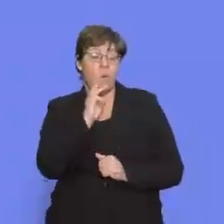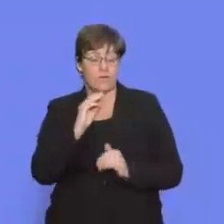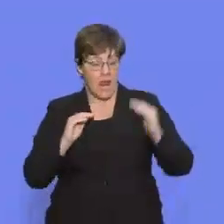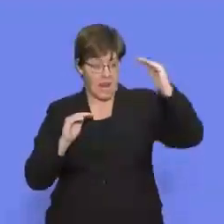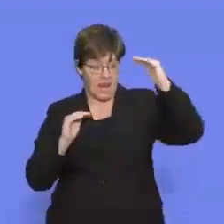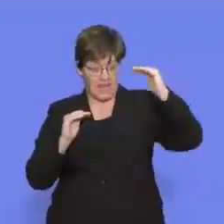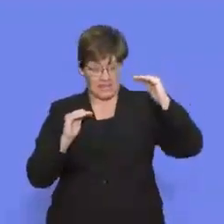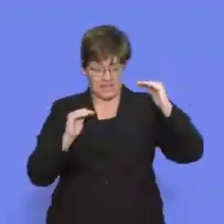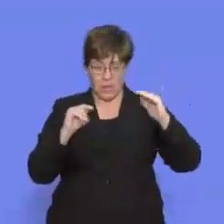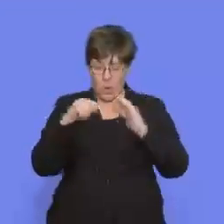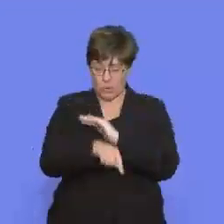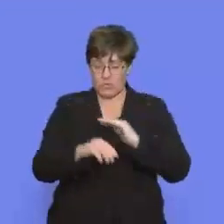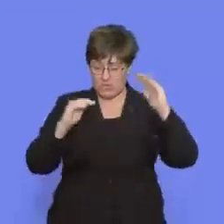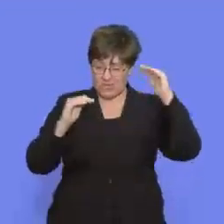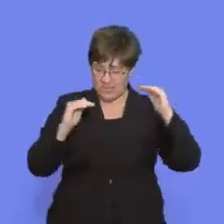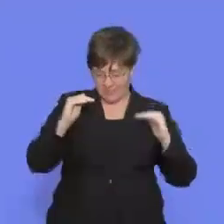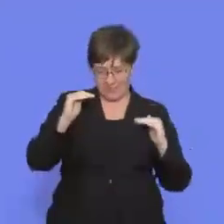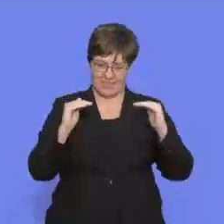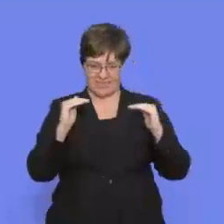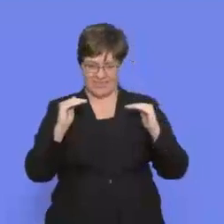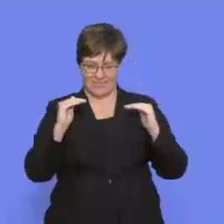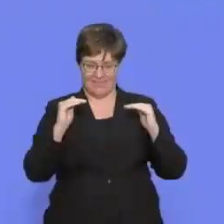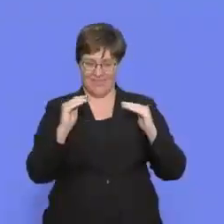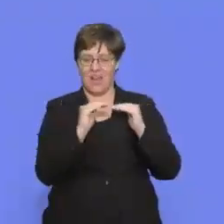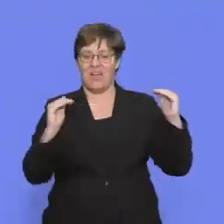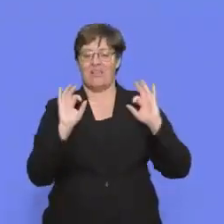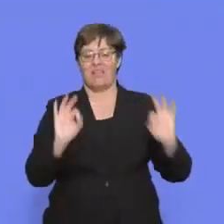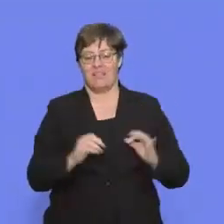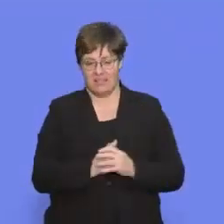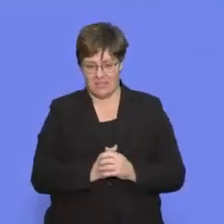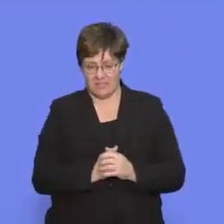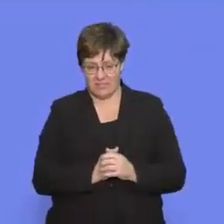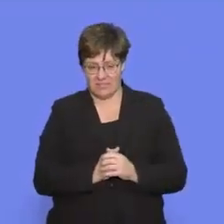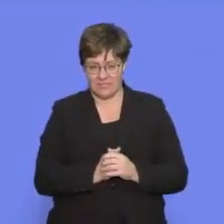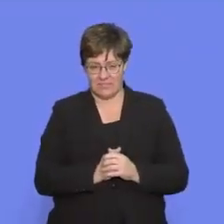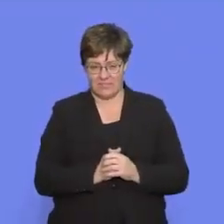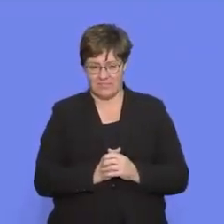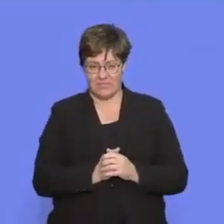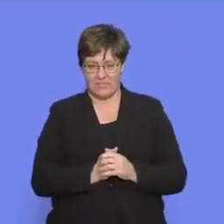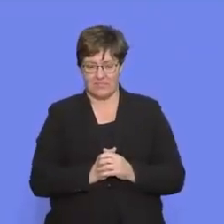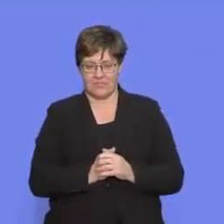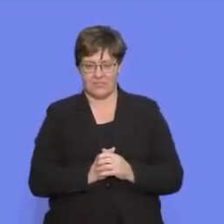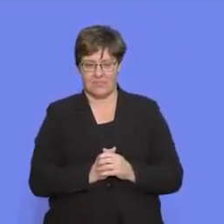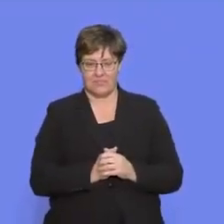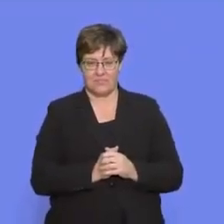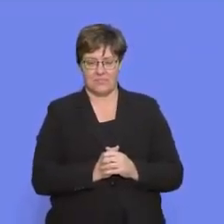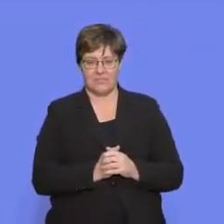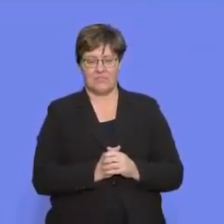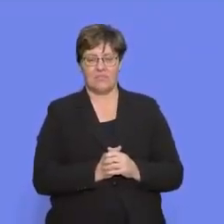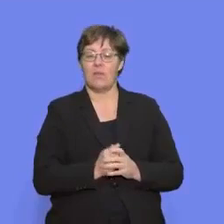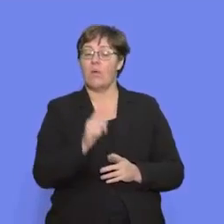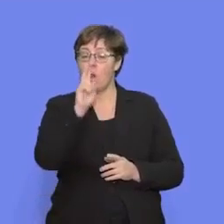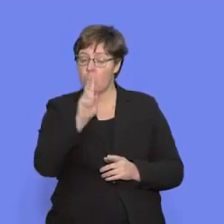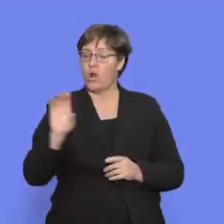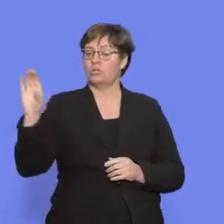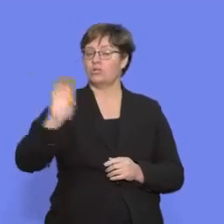of water goes back to normal. Then we're looking at the salt, how the body maintains